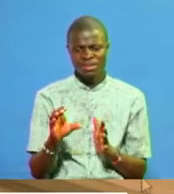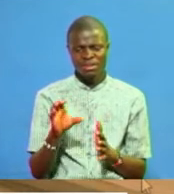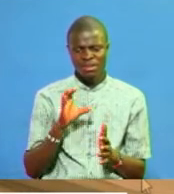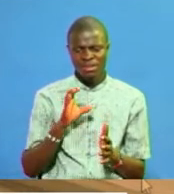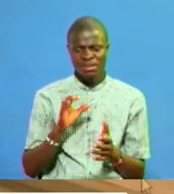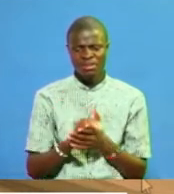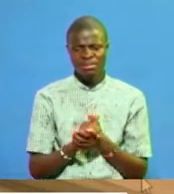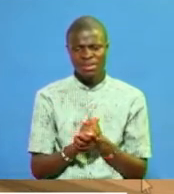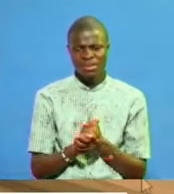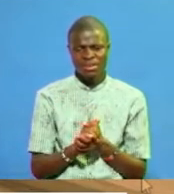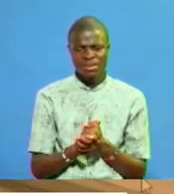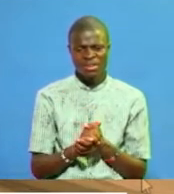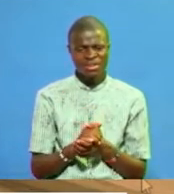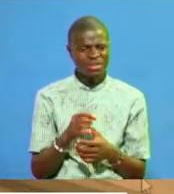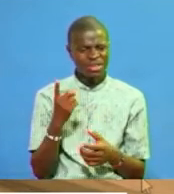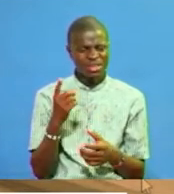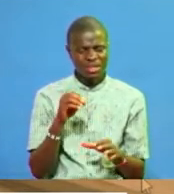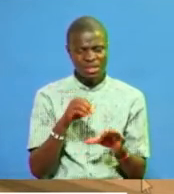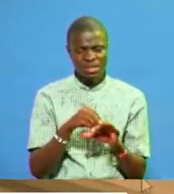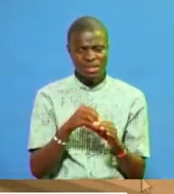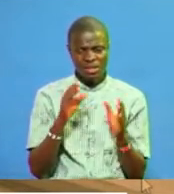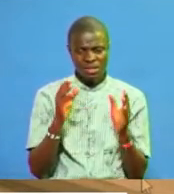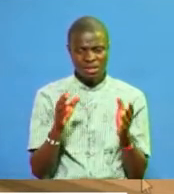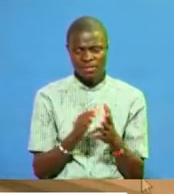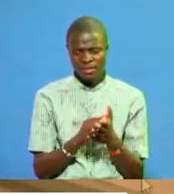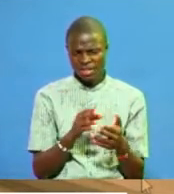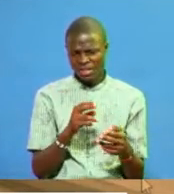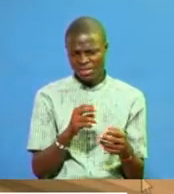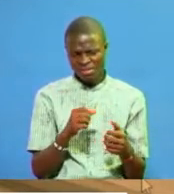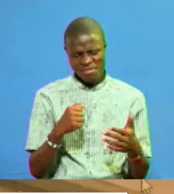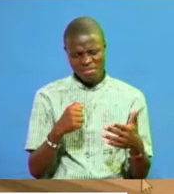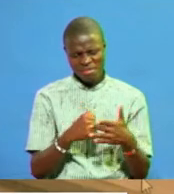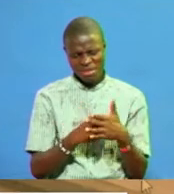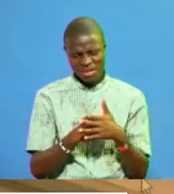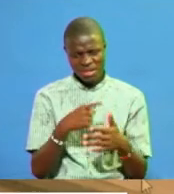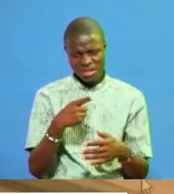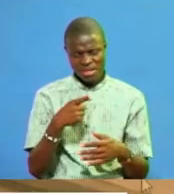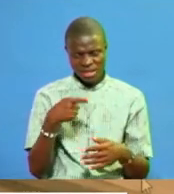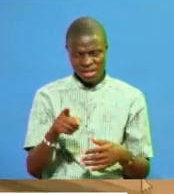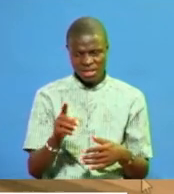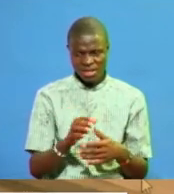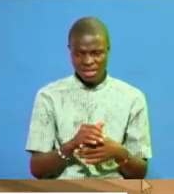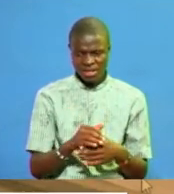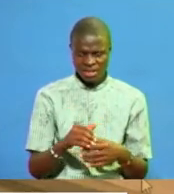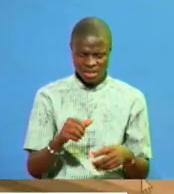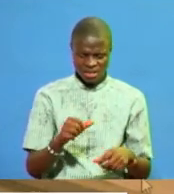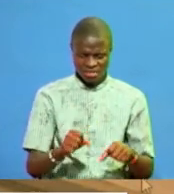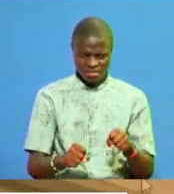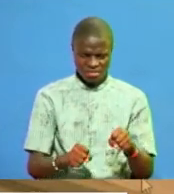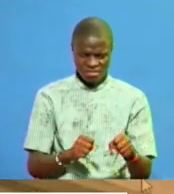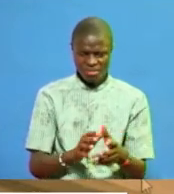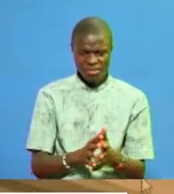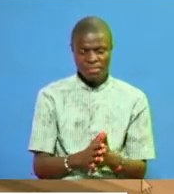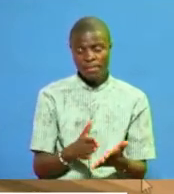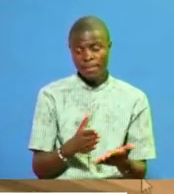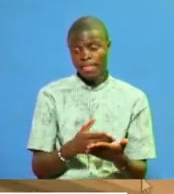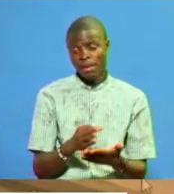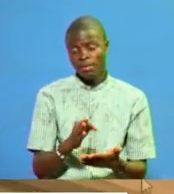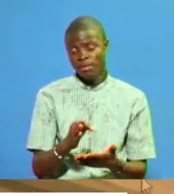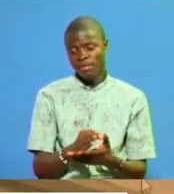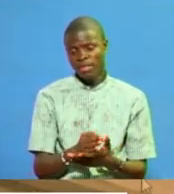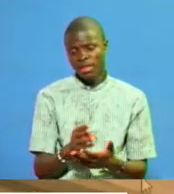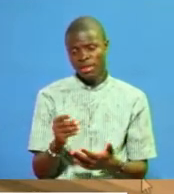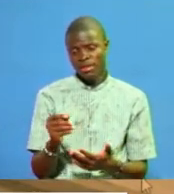licensing so that investors can be protected in those areas. Mm-hmm. So yes, it's very important that some of these cryptocurrencies